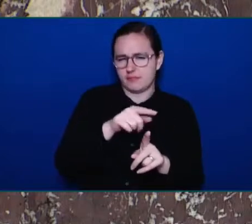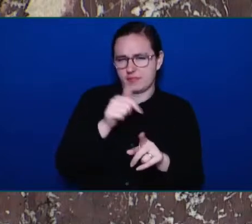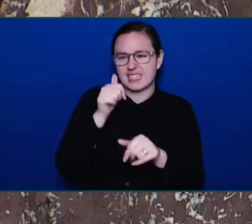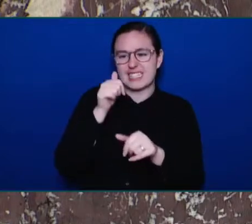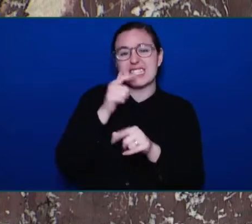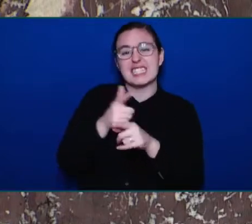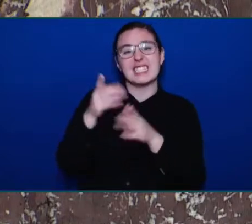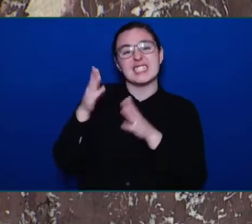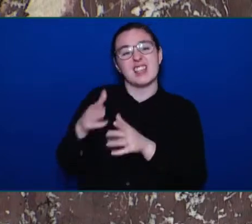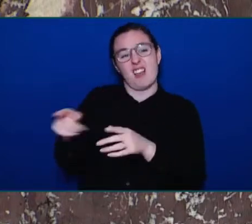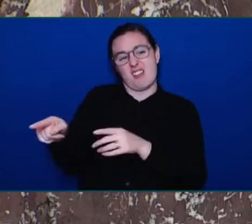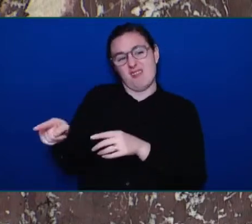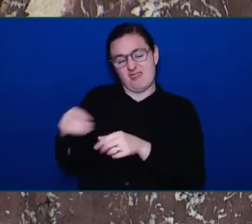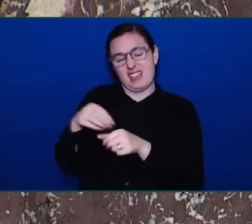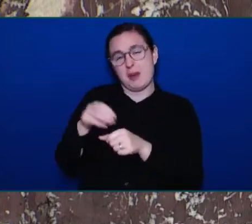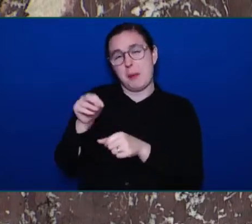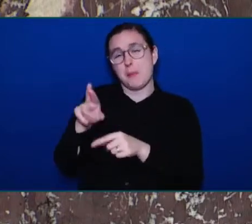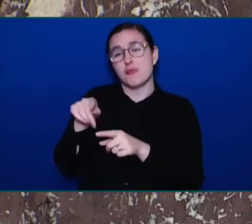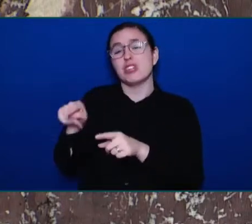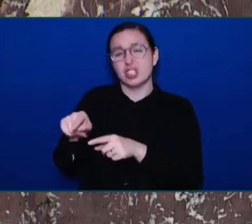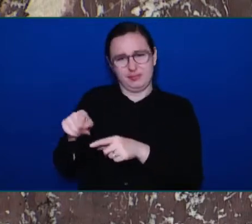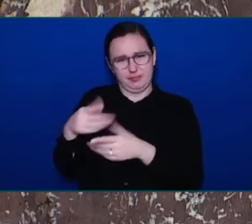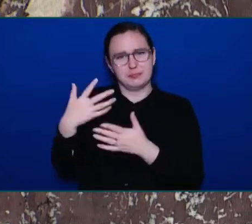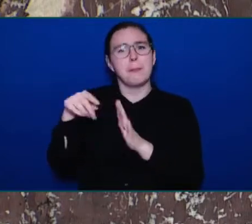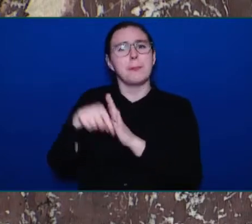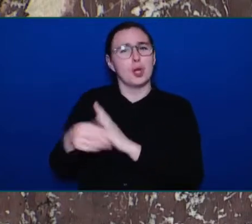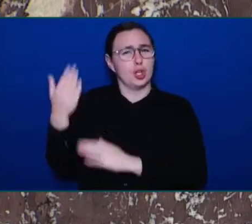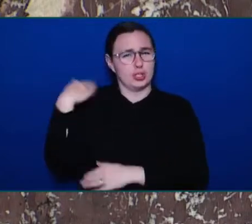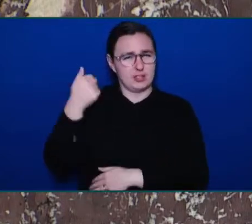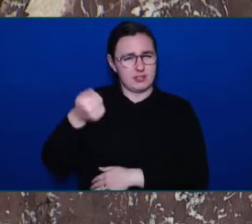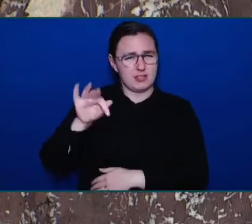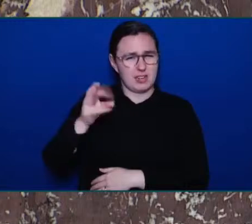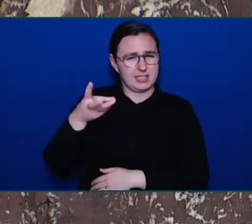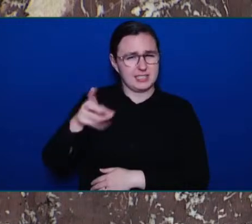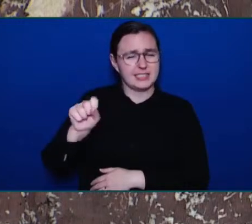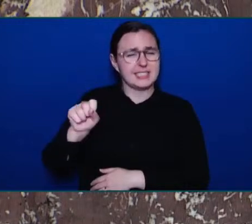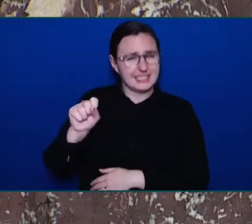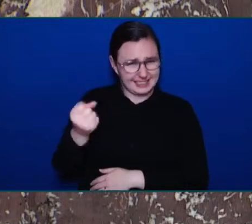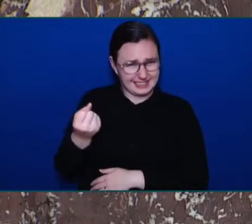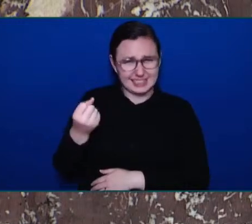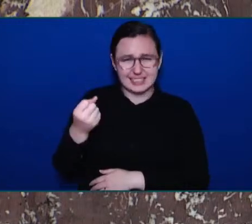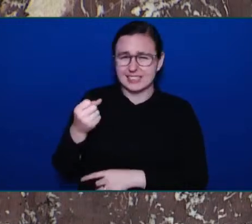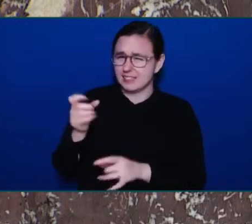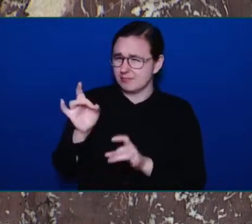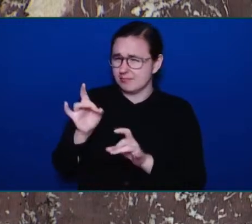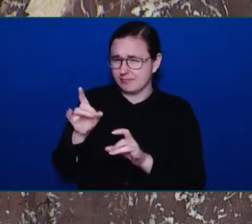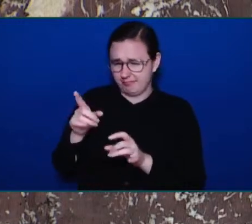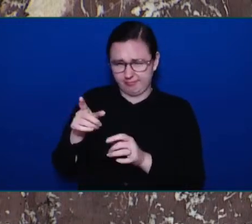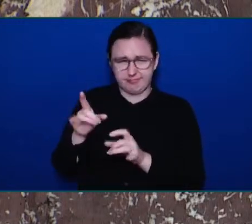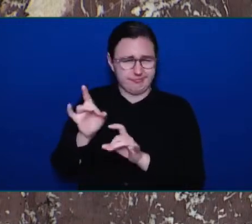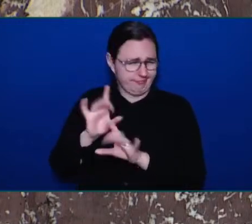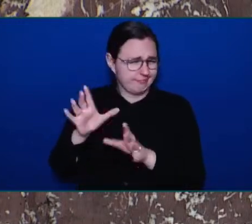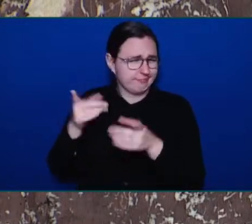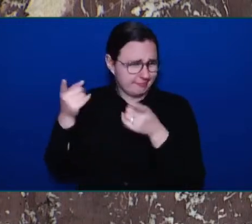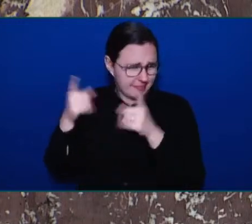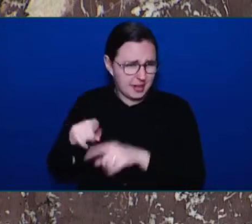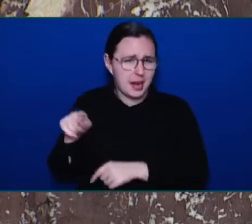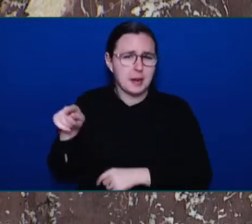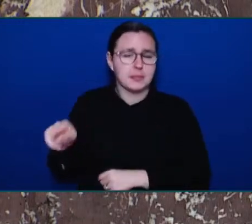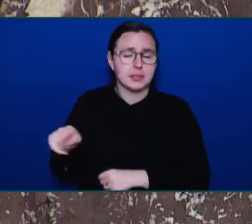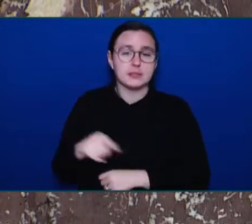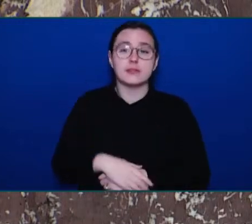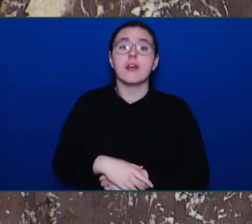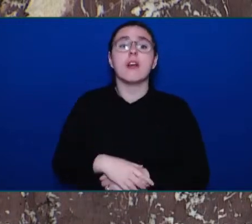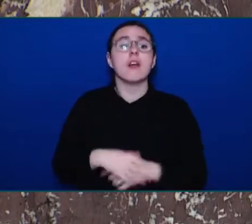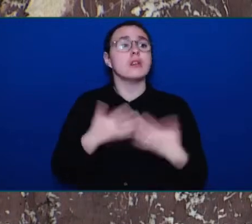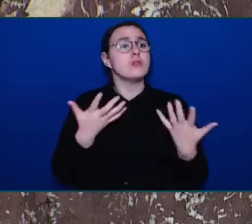dictator. Despite decades of activism, violence against women and girls remains a pervasive problem worldwide.